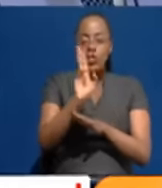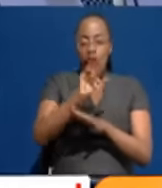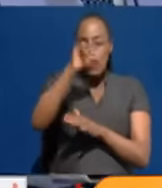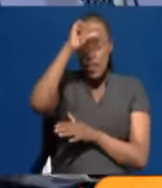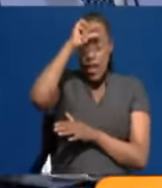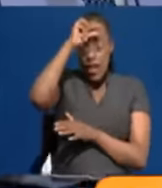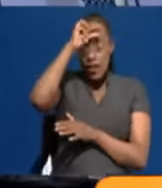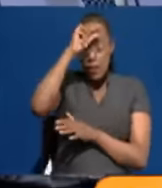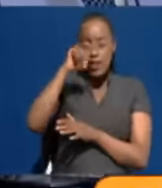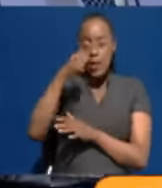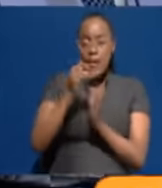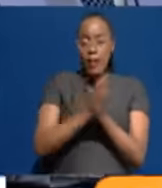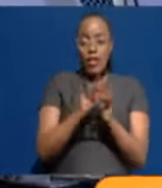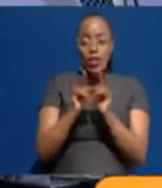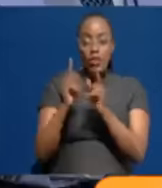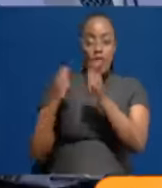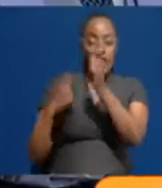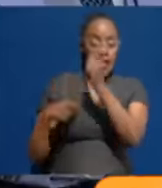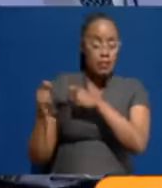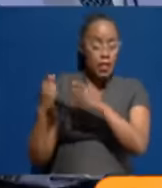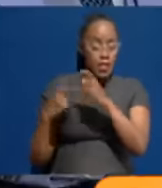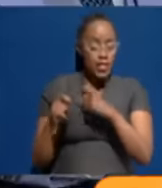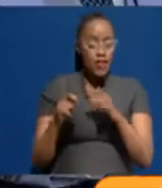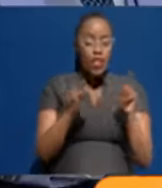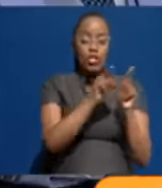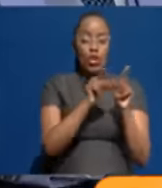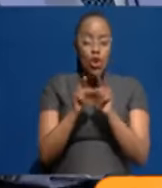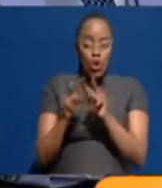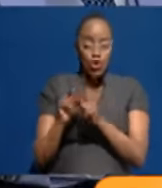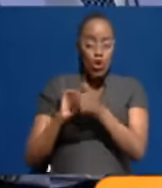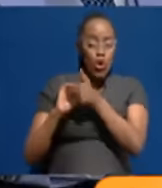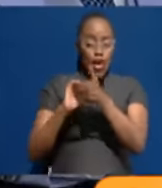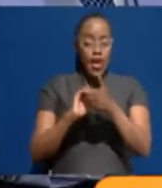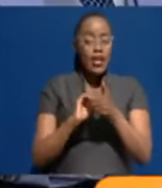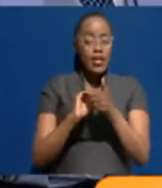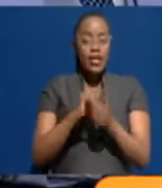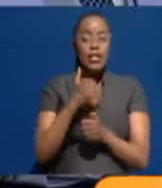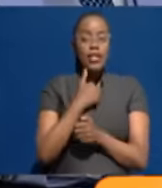government demands and expenditures. We've also engaged